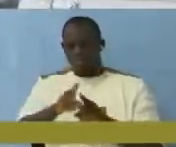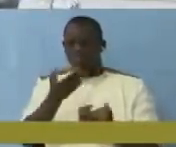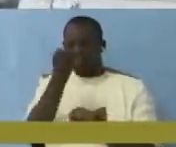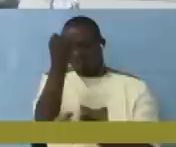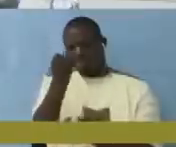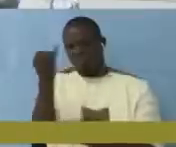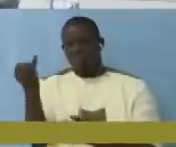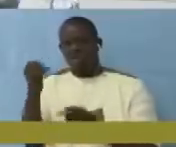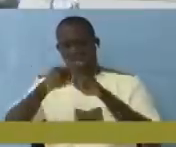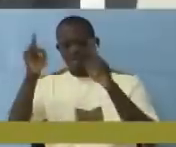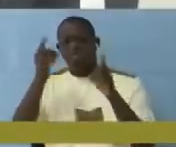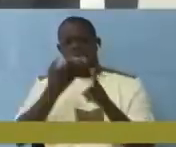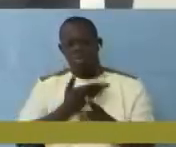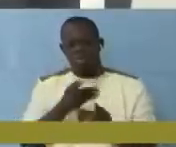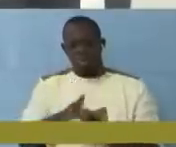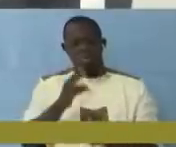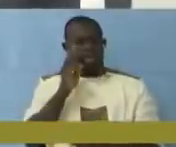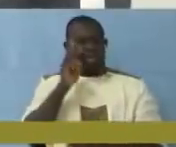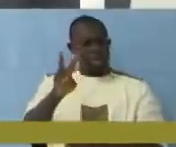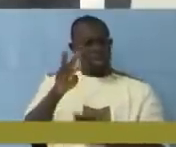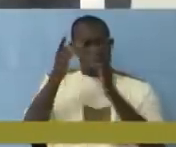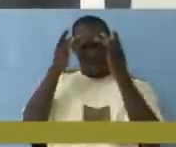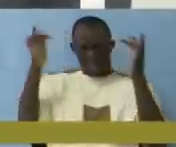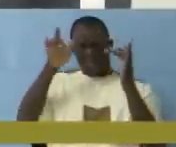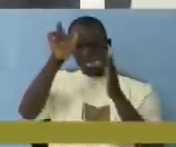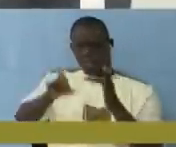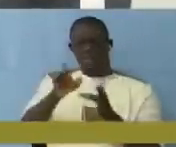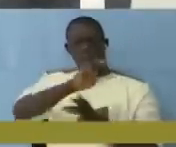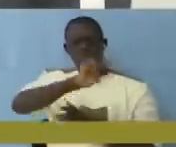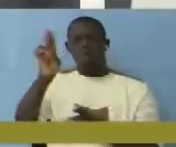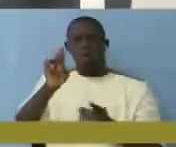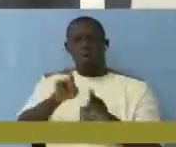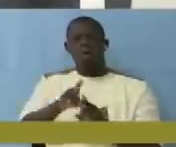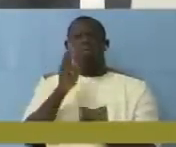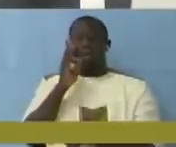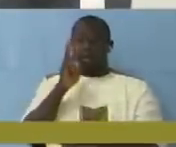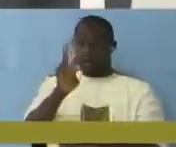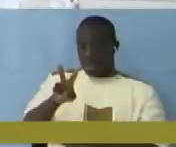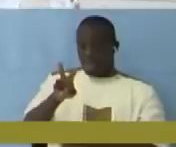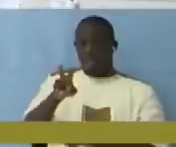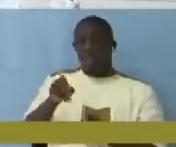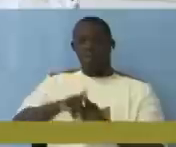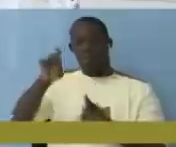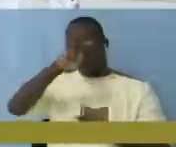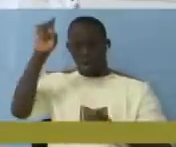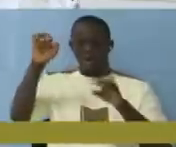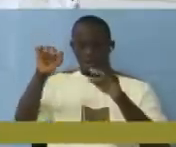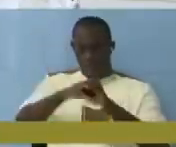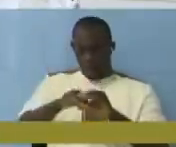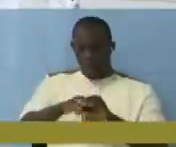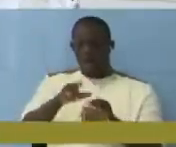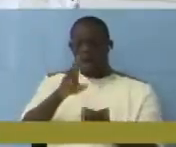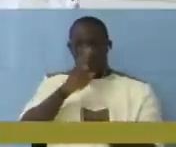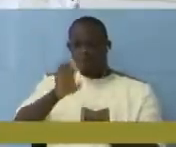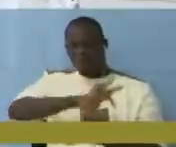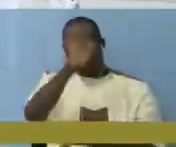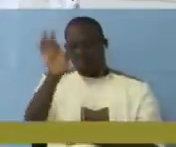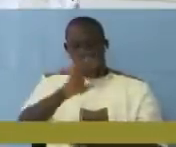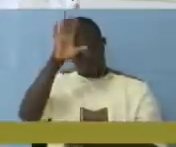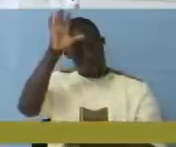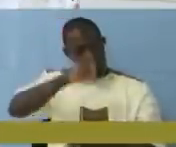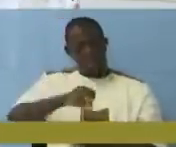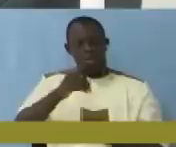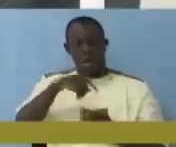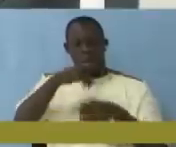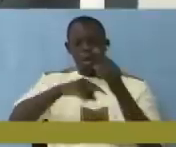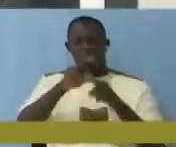not see him as an expert. And what did you see him as? A co-worker who is very good in what he's doing. And and what he was doing